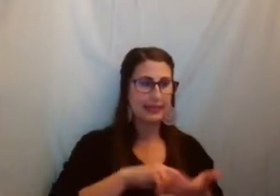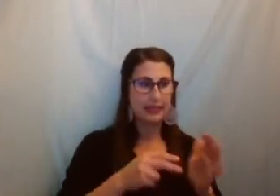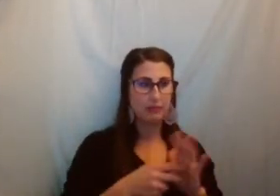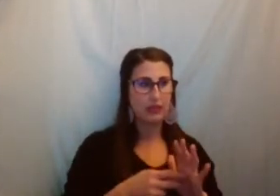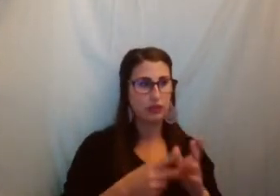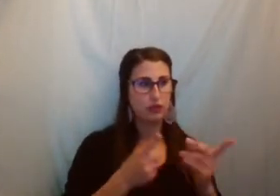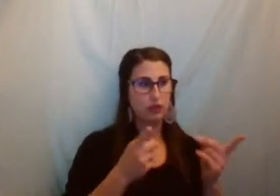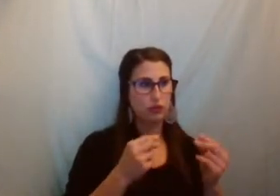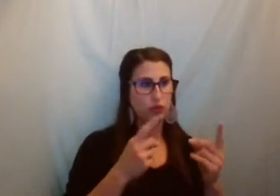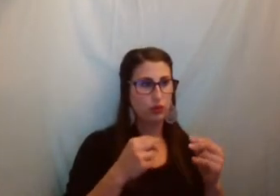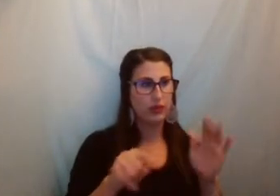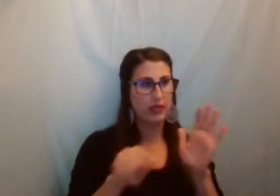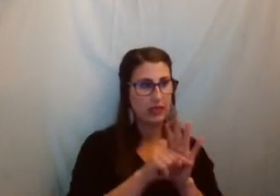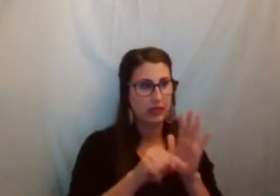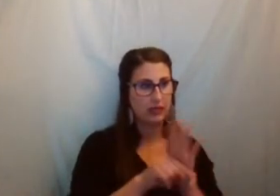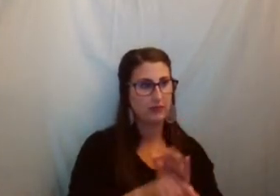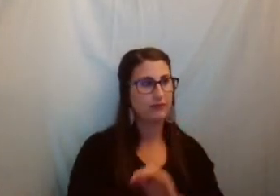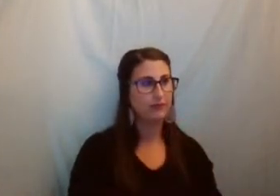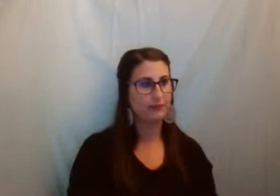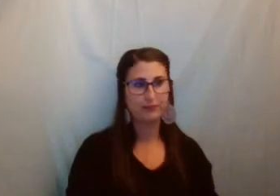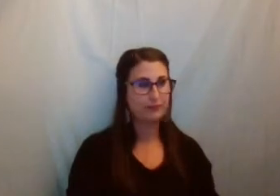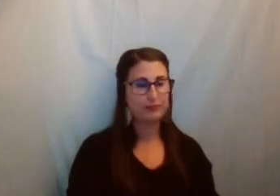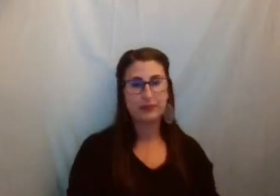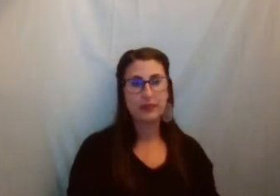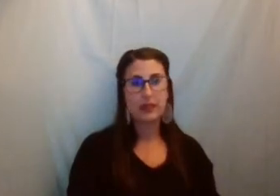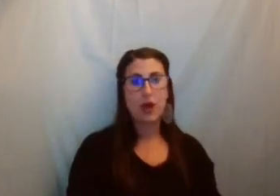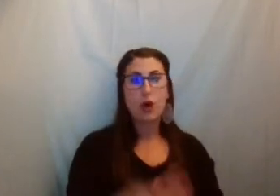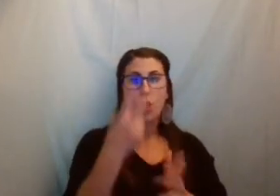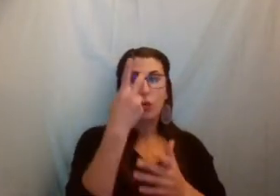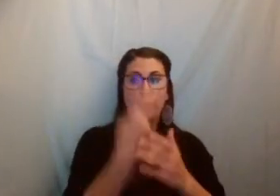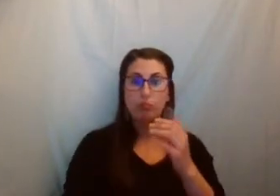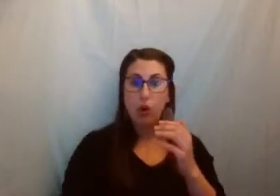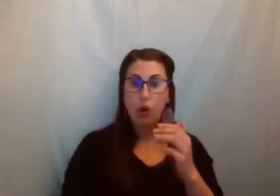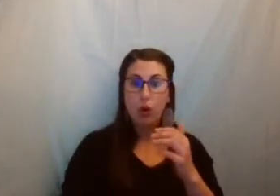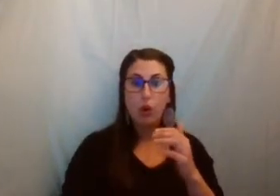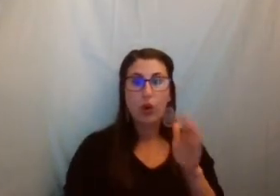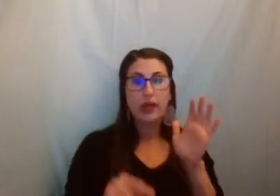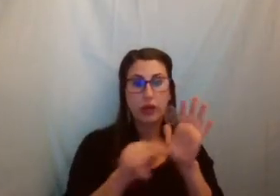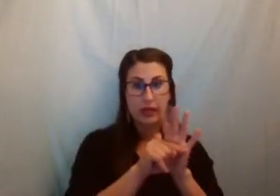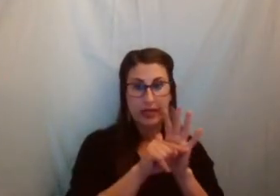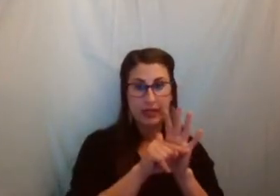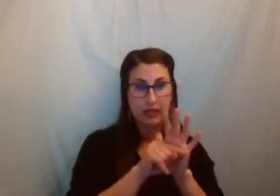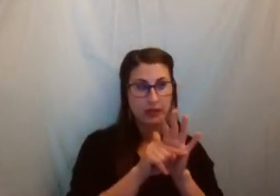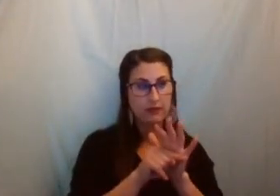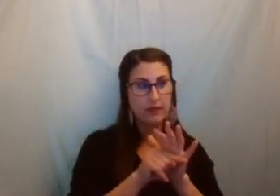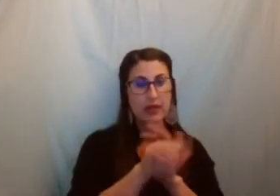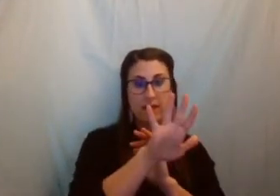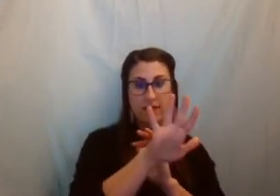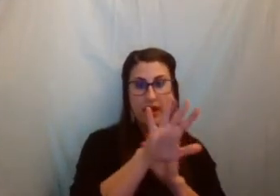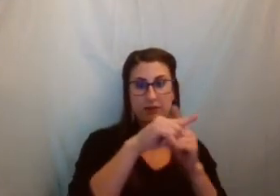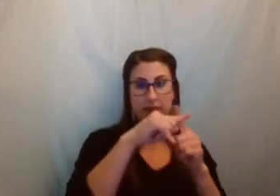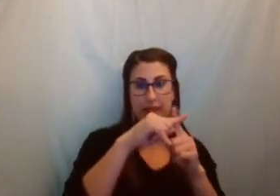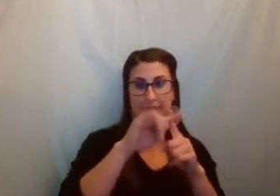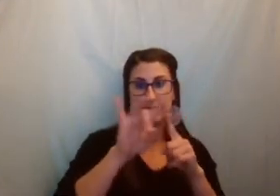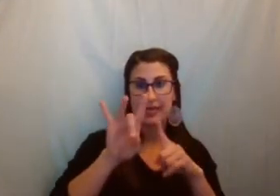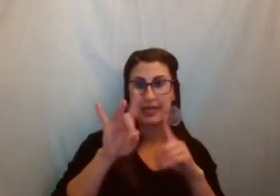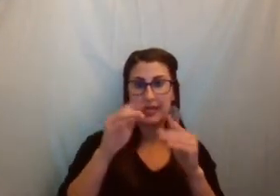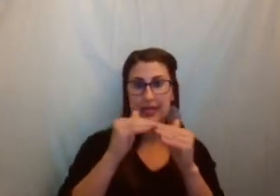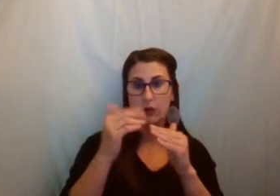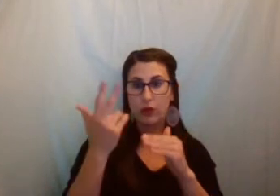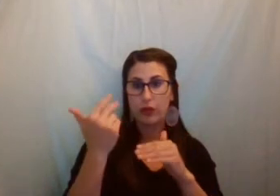that negative. You add, so both integers are negative, so you can add the numbers. 5 plus 8 equals